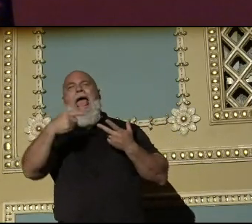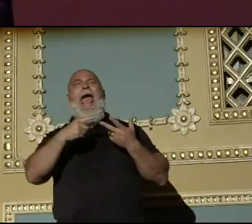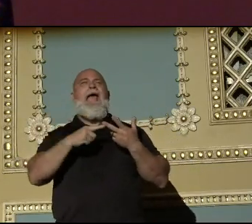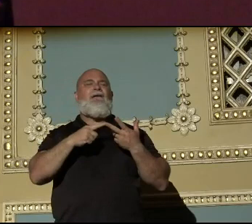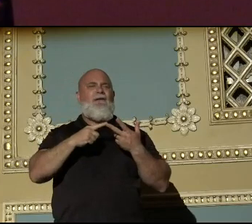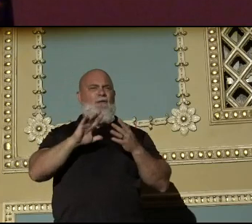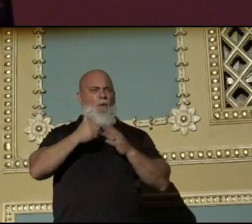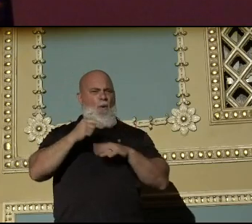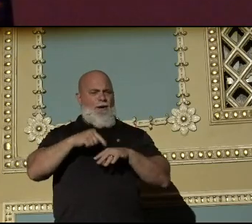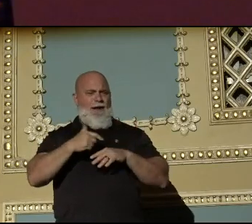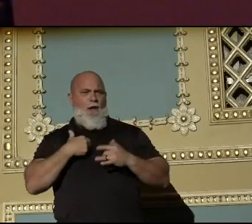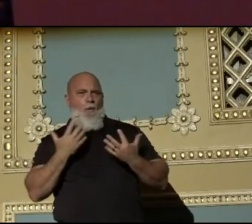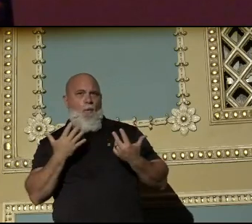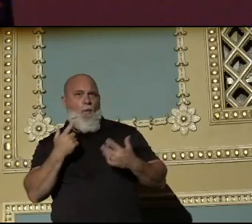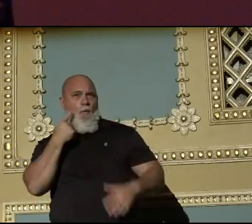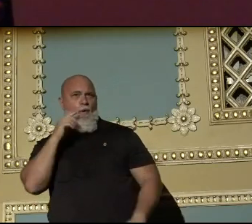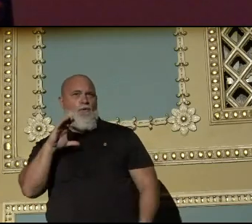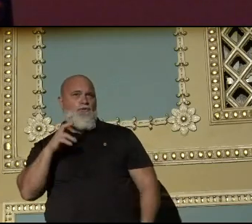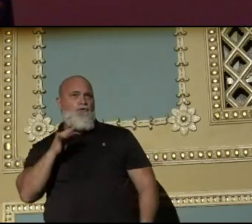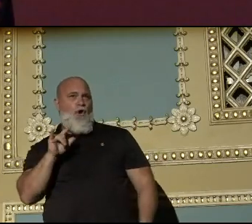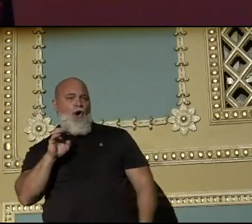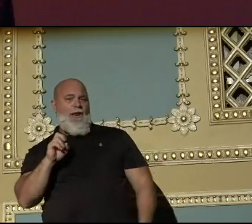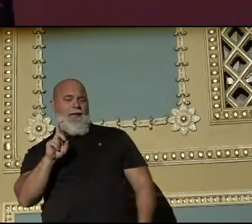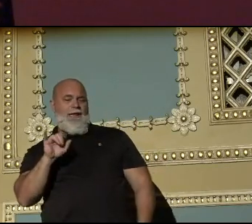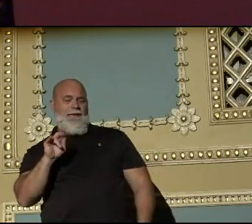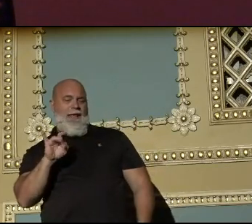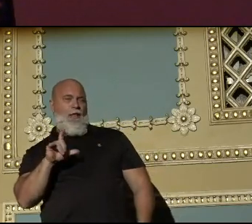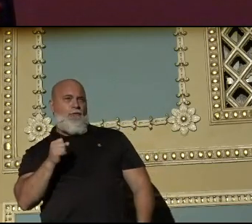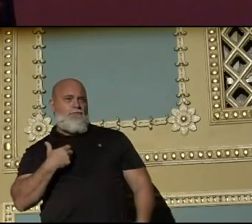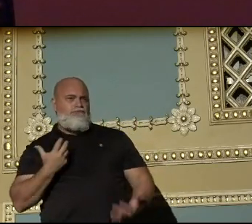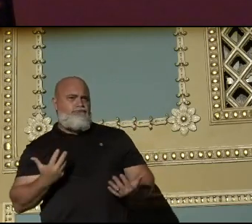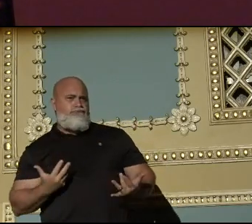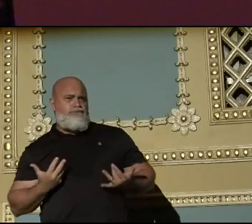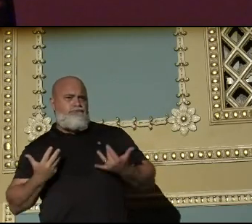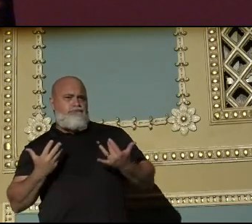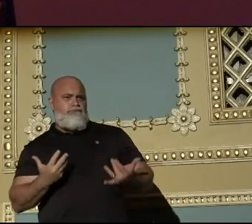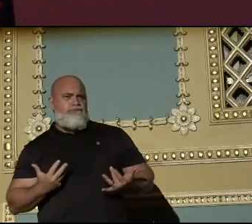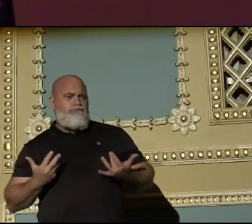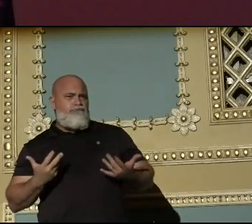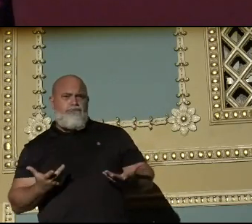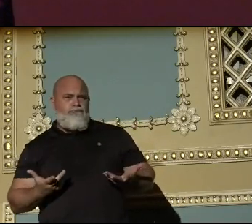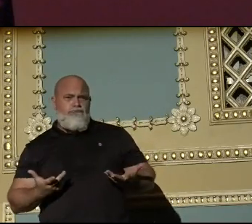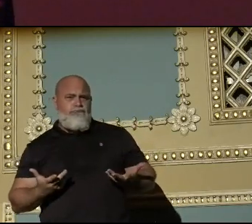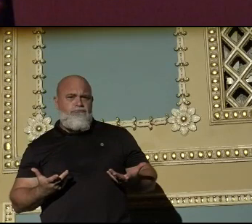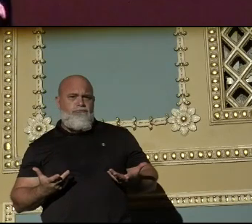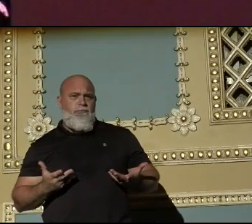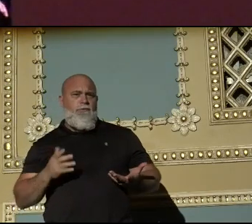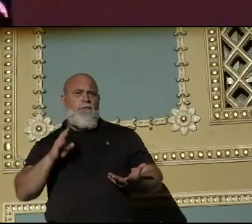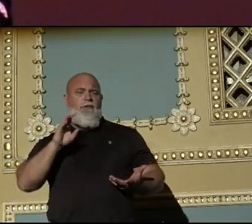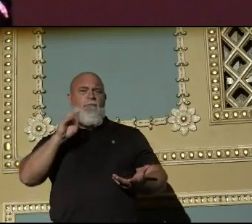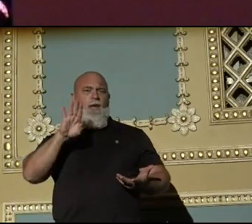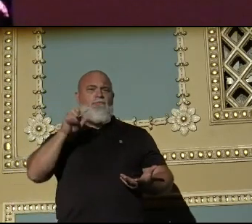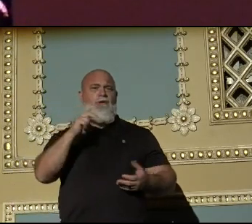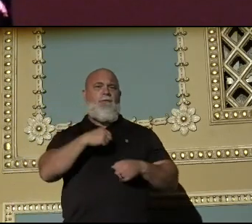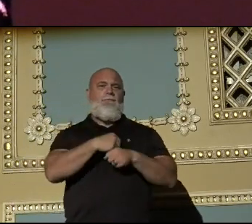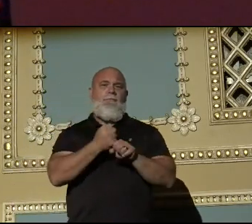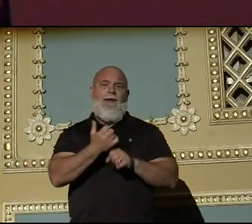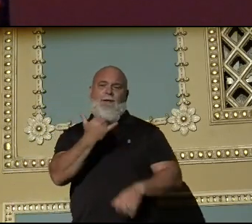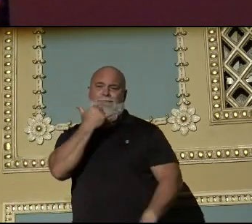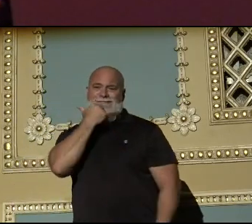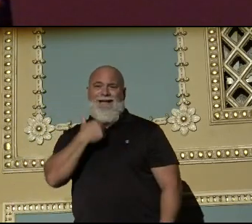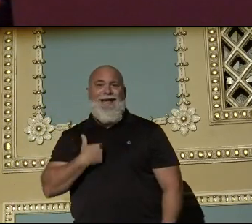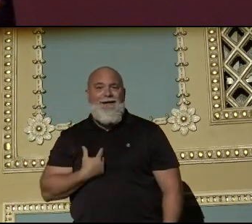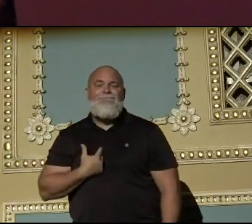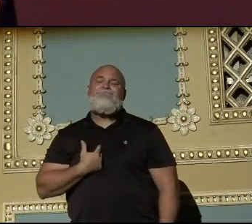whole time I was sitting there waiting for Charlie Daniels. Yeah, that's right. That's right. Yeah. Bob Johnson made a mistake. Oh,